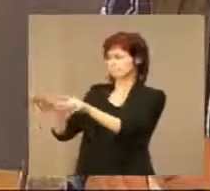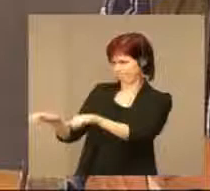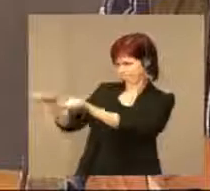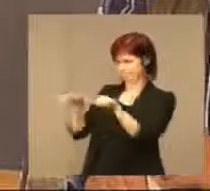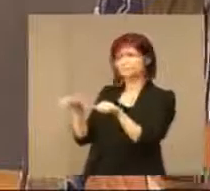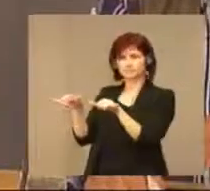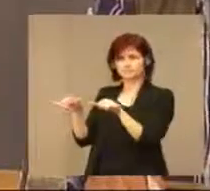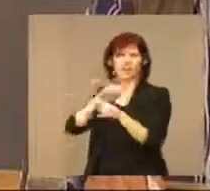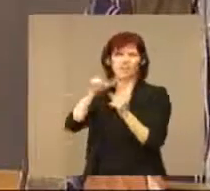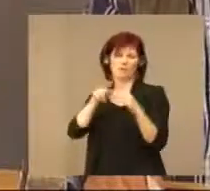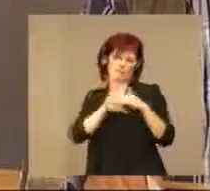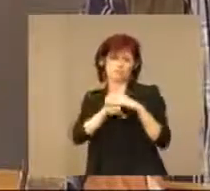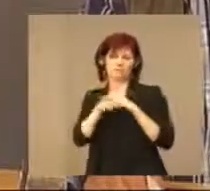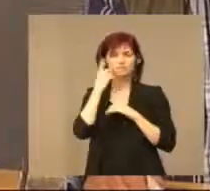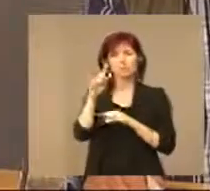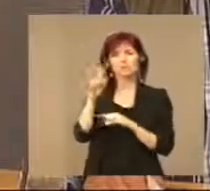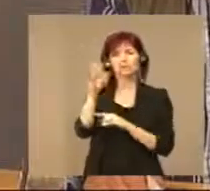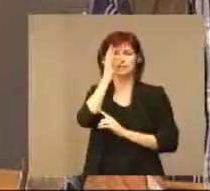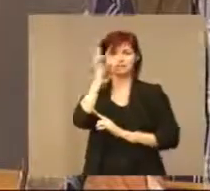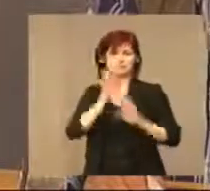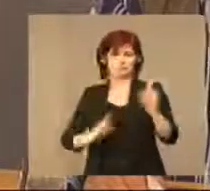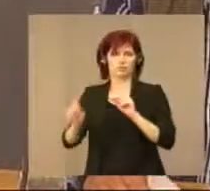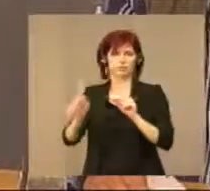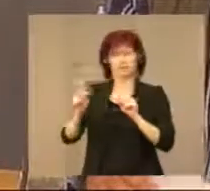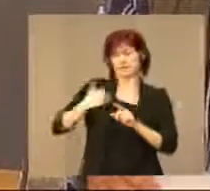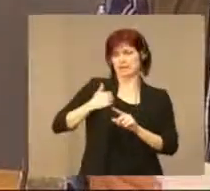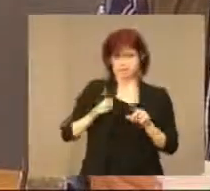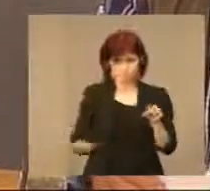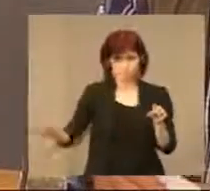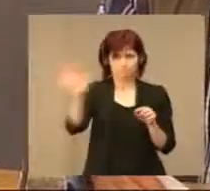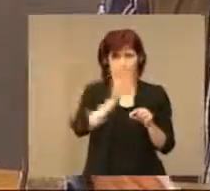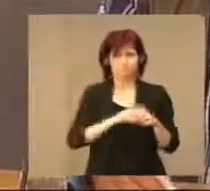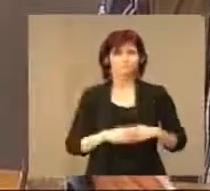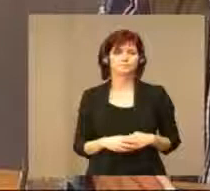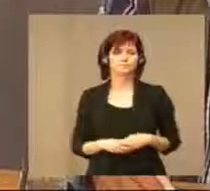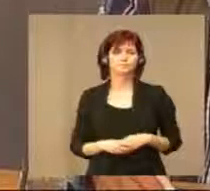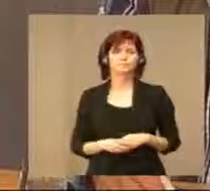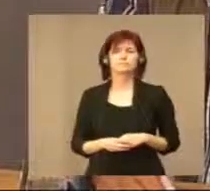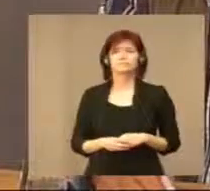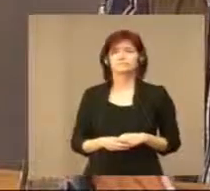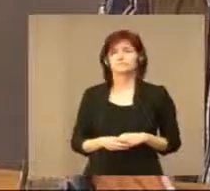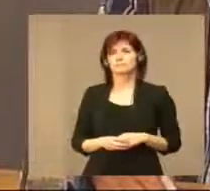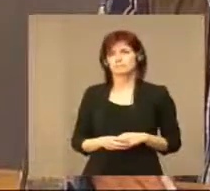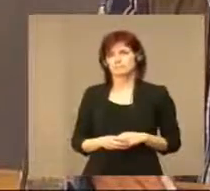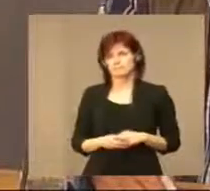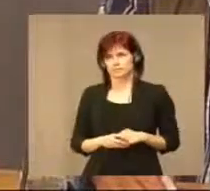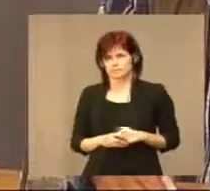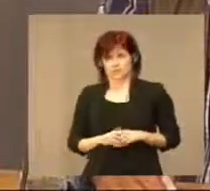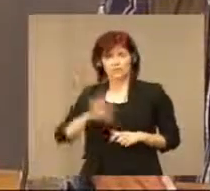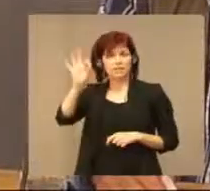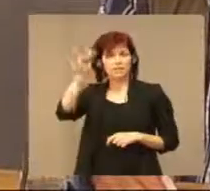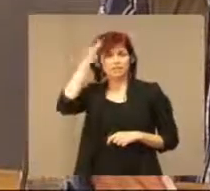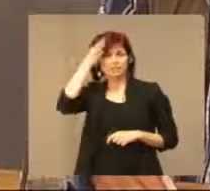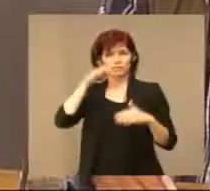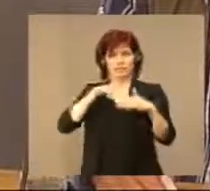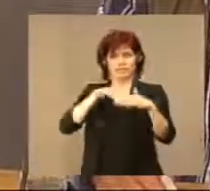for Indigenous peoples across the country. I'd like to highlight that, broadly speaking, the goal of the federal